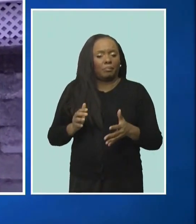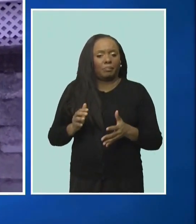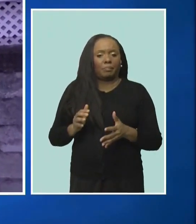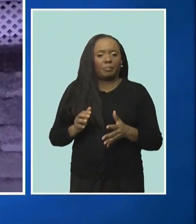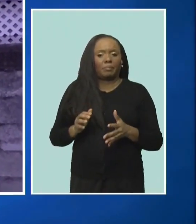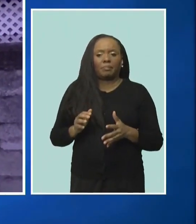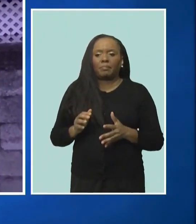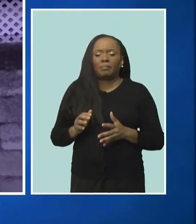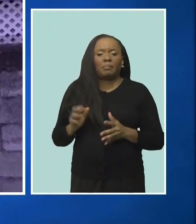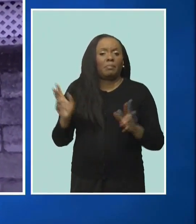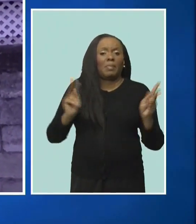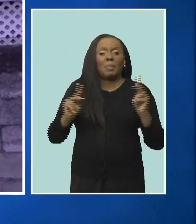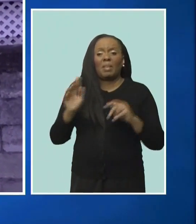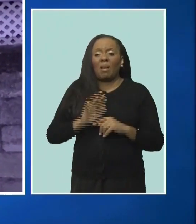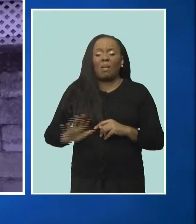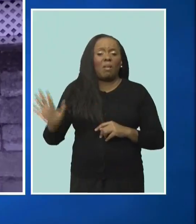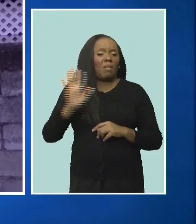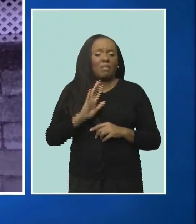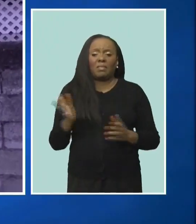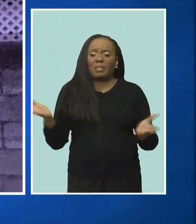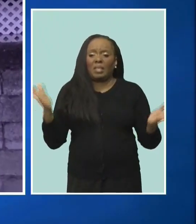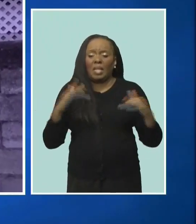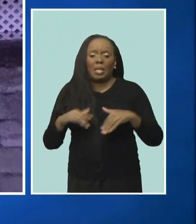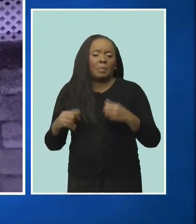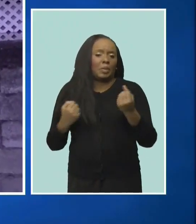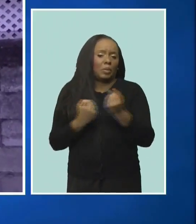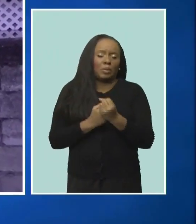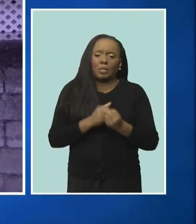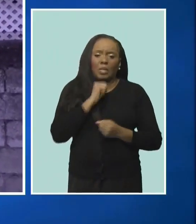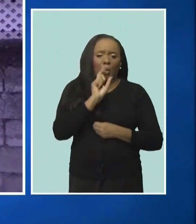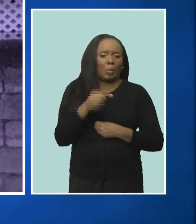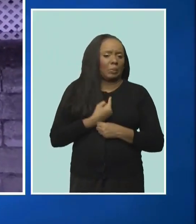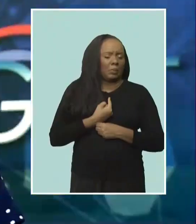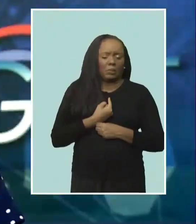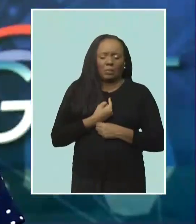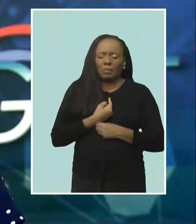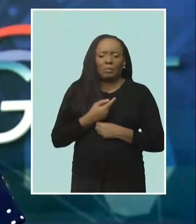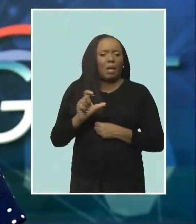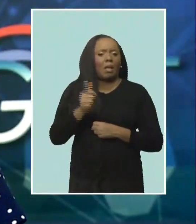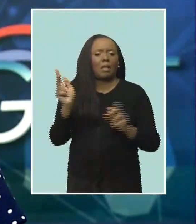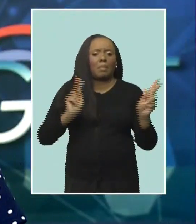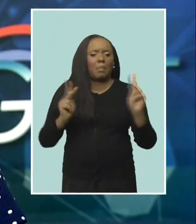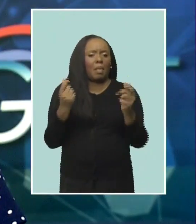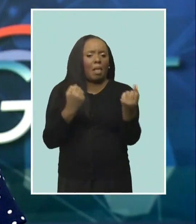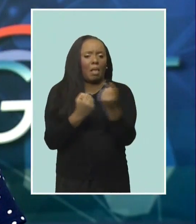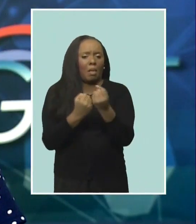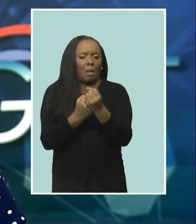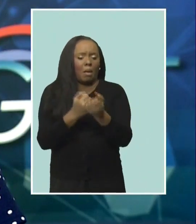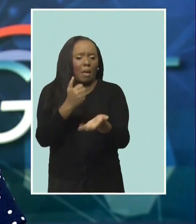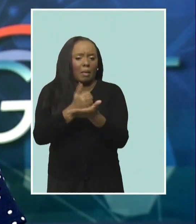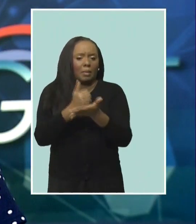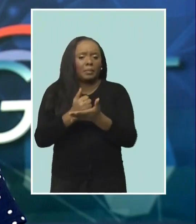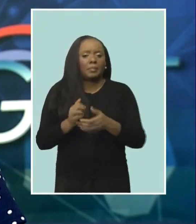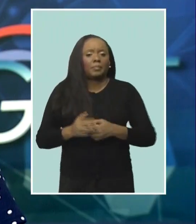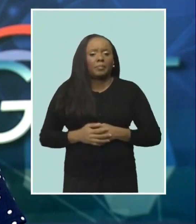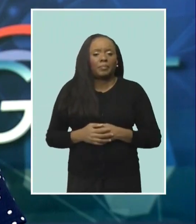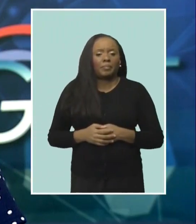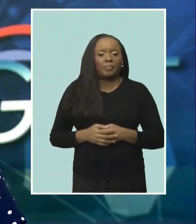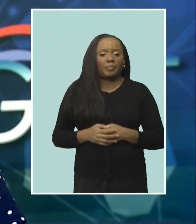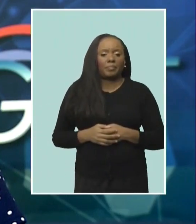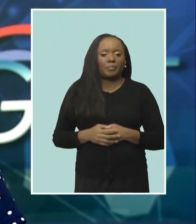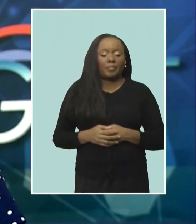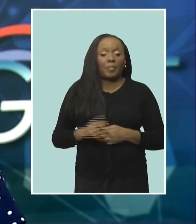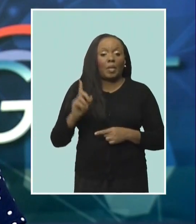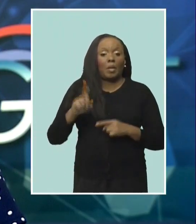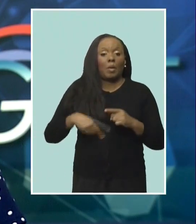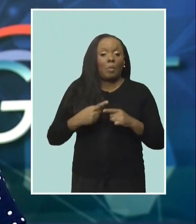neighborhood come and help. That's the truth. It wasn't just me doing it alone. Well, the blaze was already extinguished by